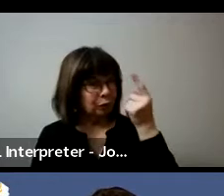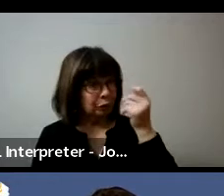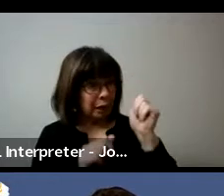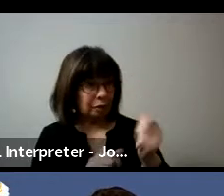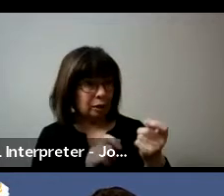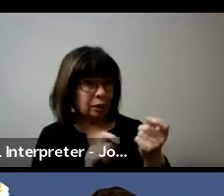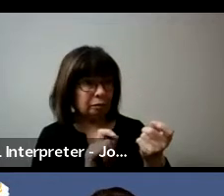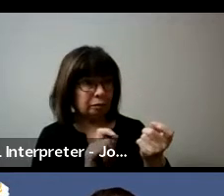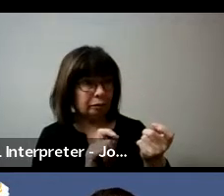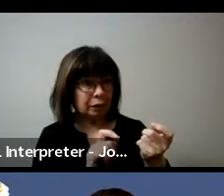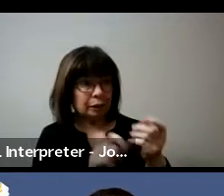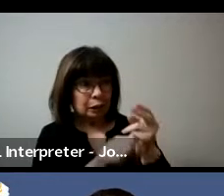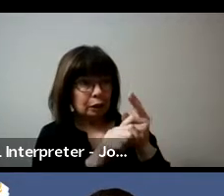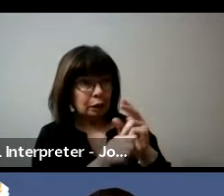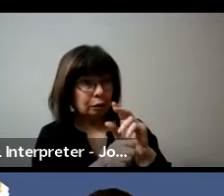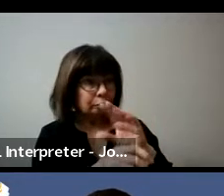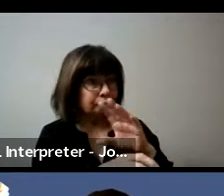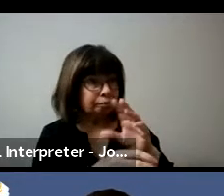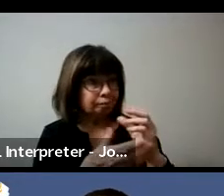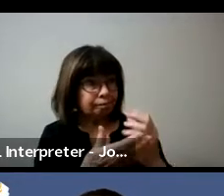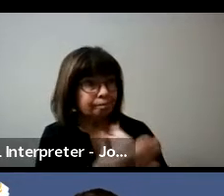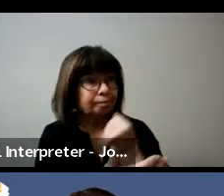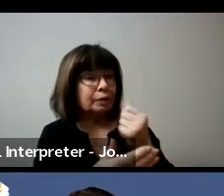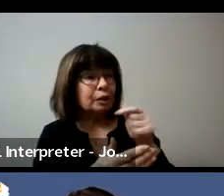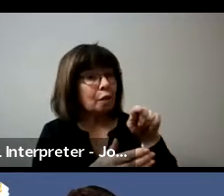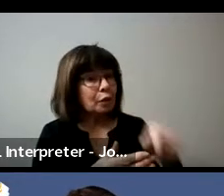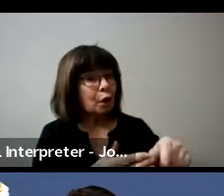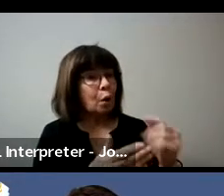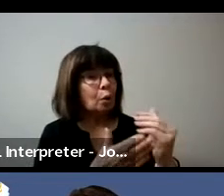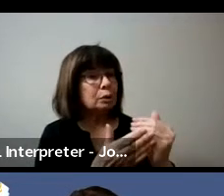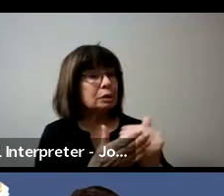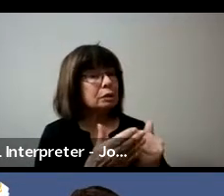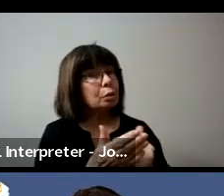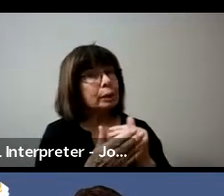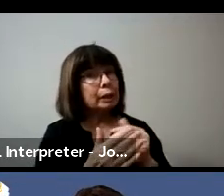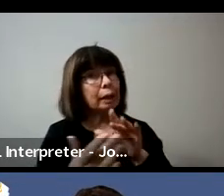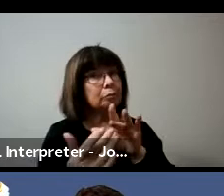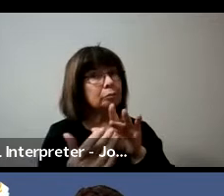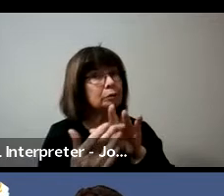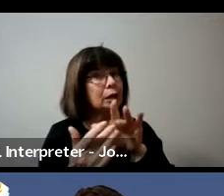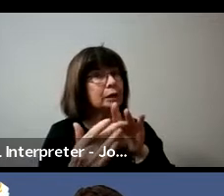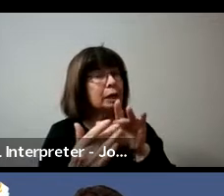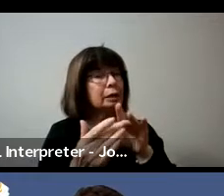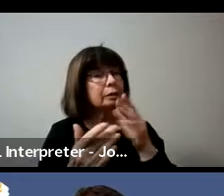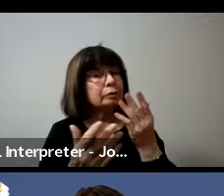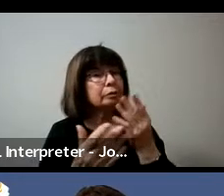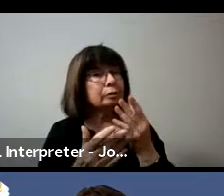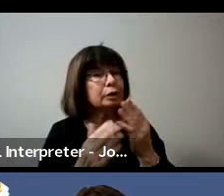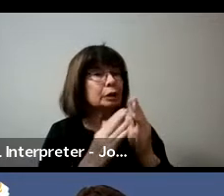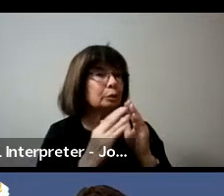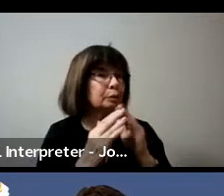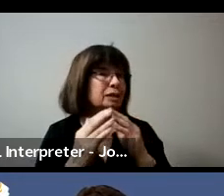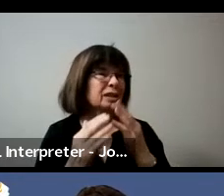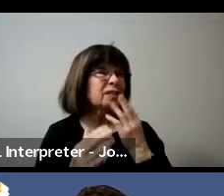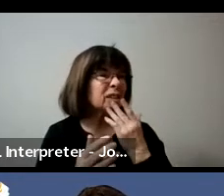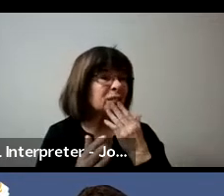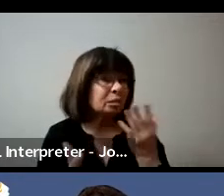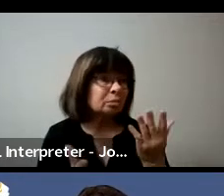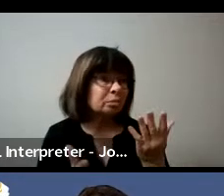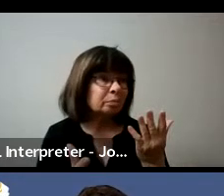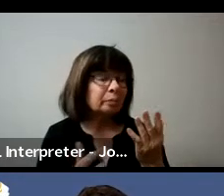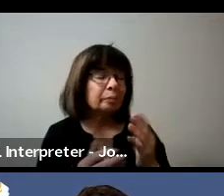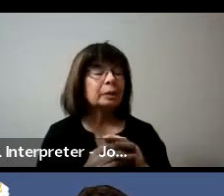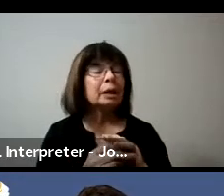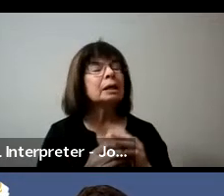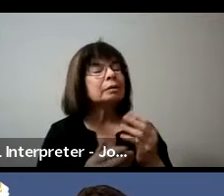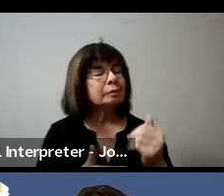those lists, because then that'll help us actually reach communities of color, because most of these studies are really not focused on communities of color, to